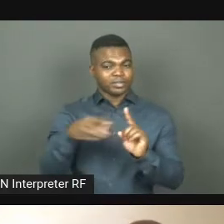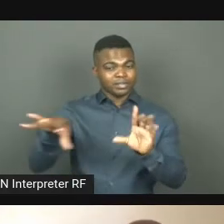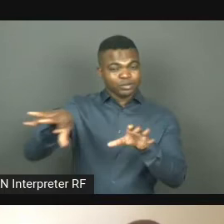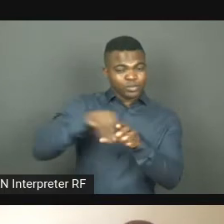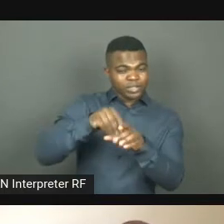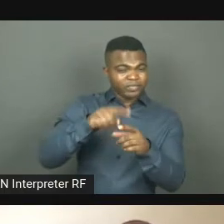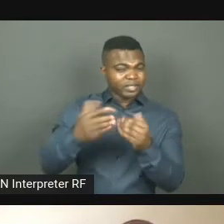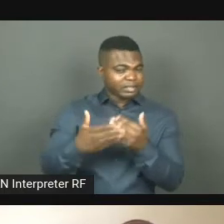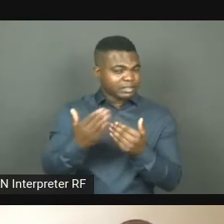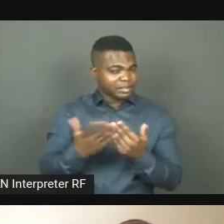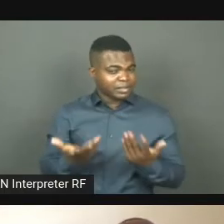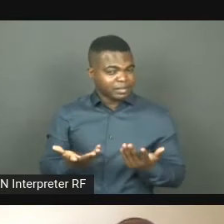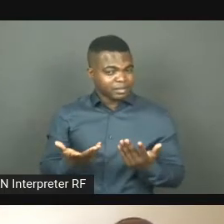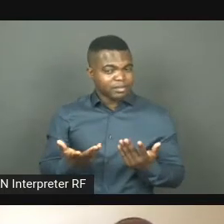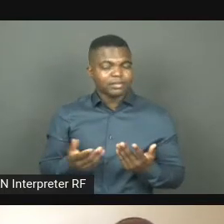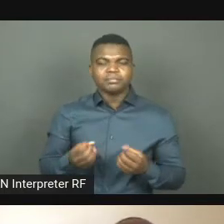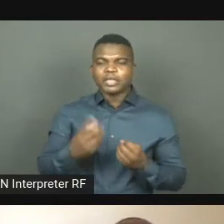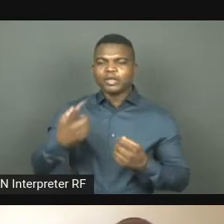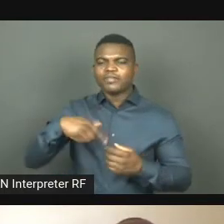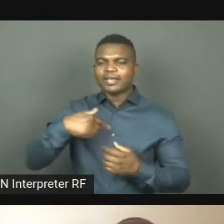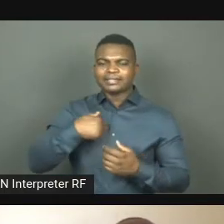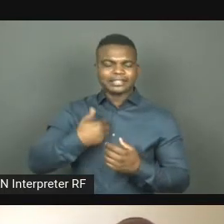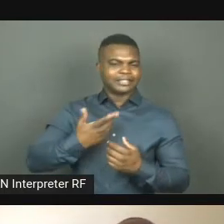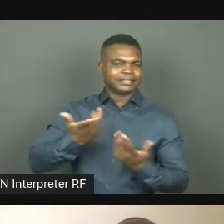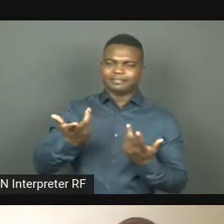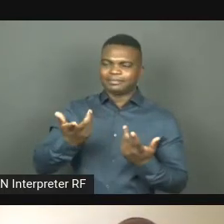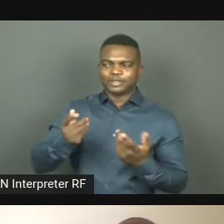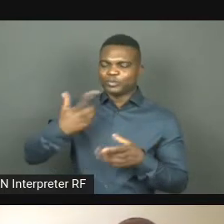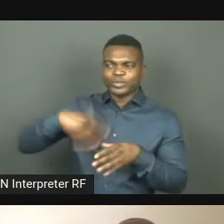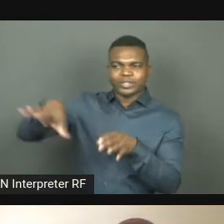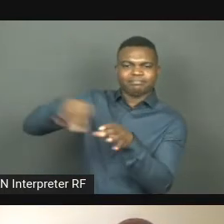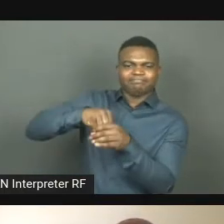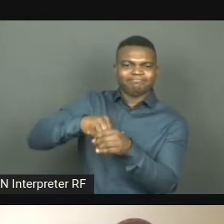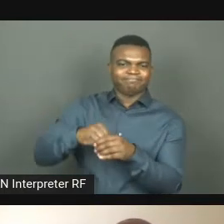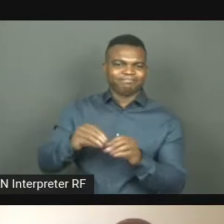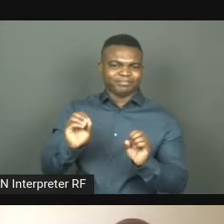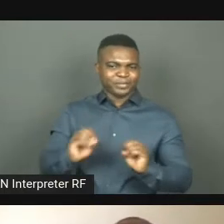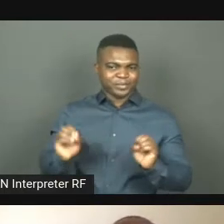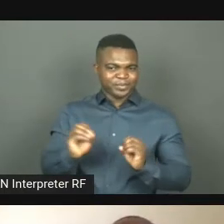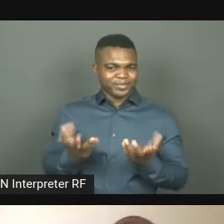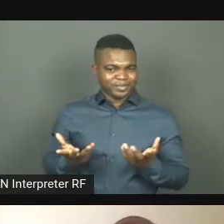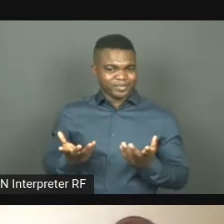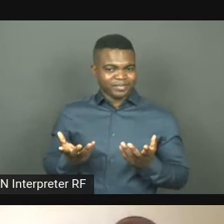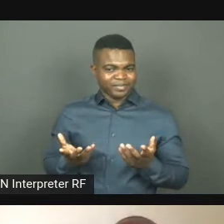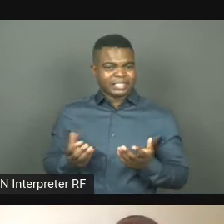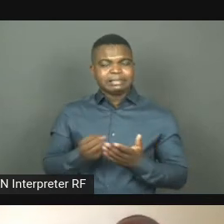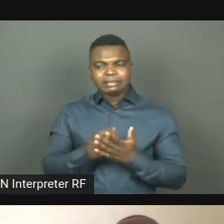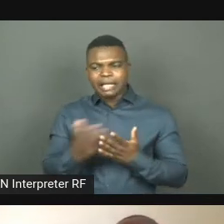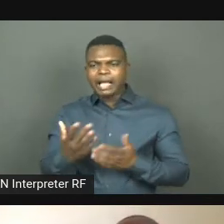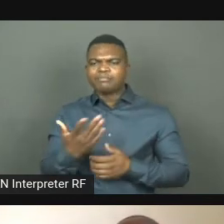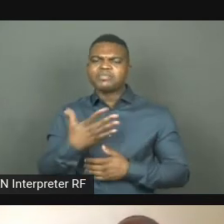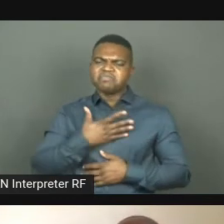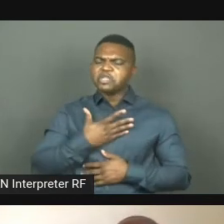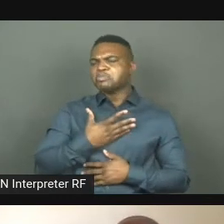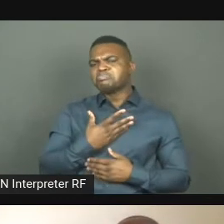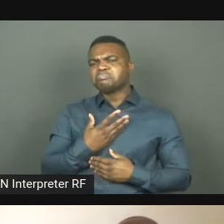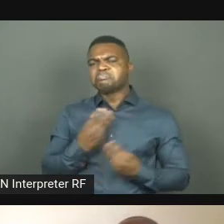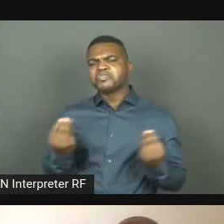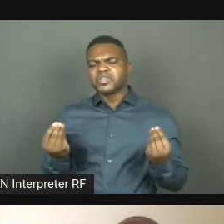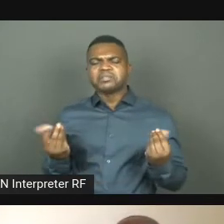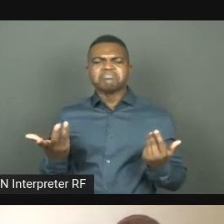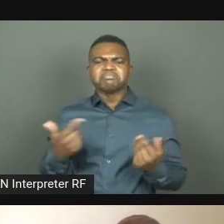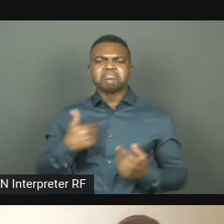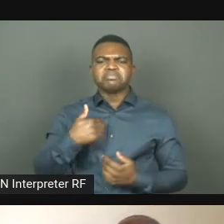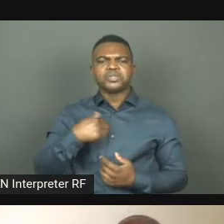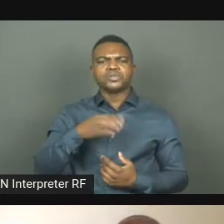when you get at a personal level discussing with someone, for example, for me, I have a physical disability, and then I'll tell someone,